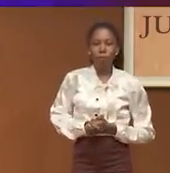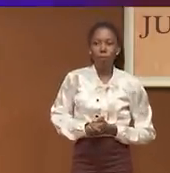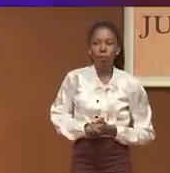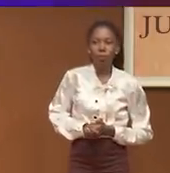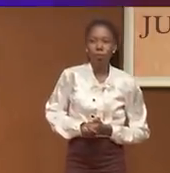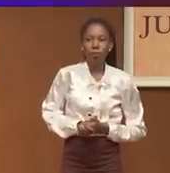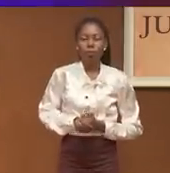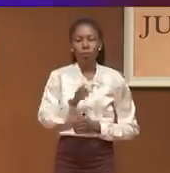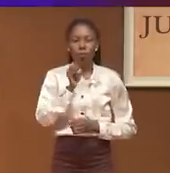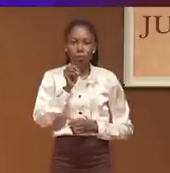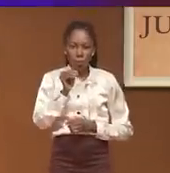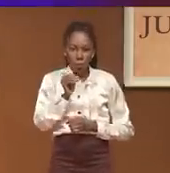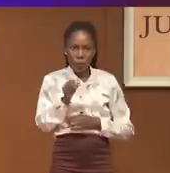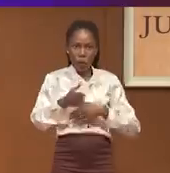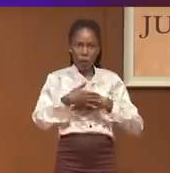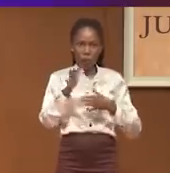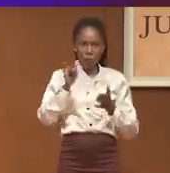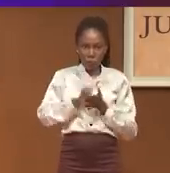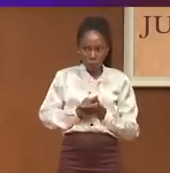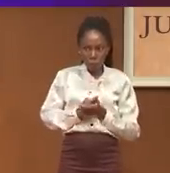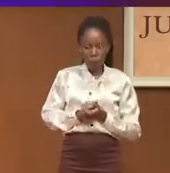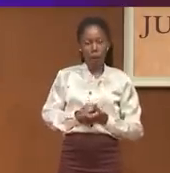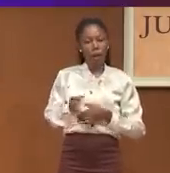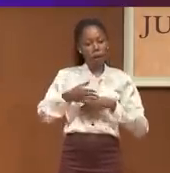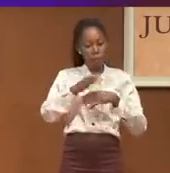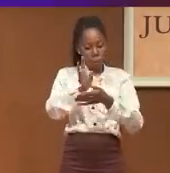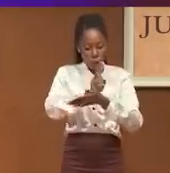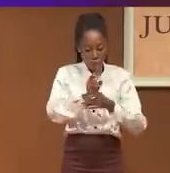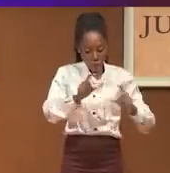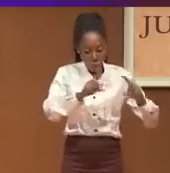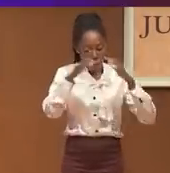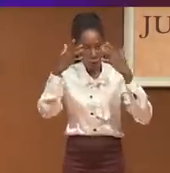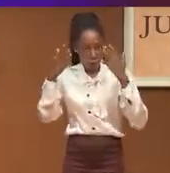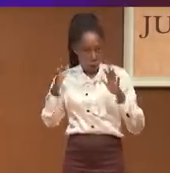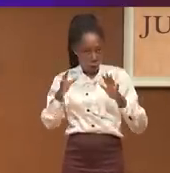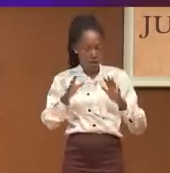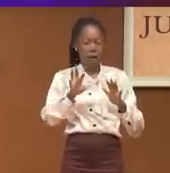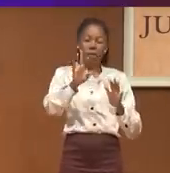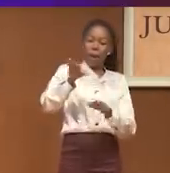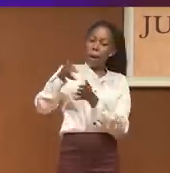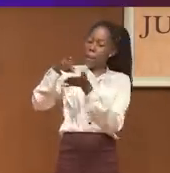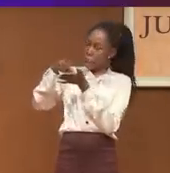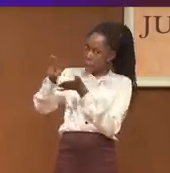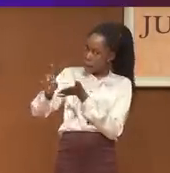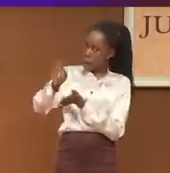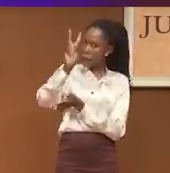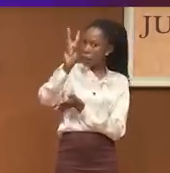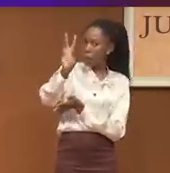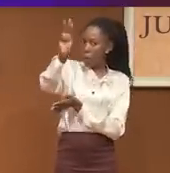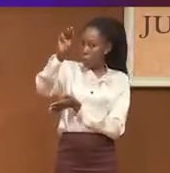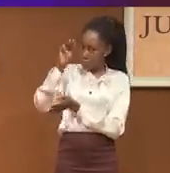It was after the video, Your Honor, that the 2 million was paid. And the balance was to be paid after.